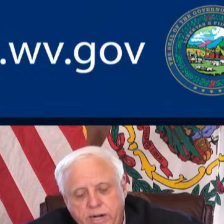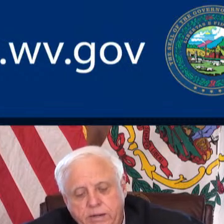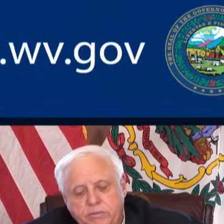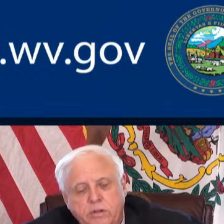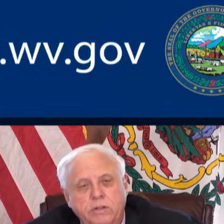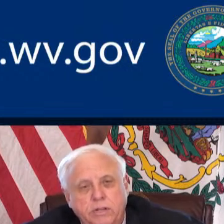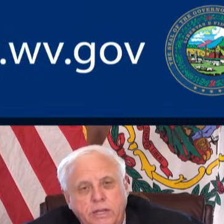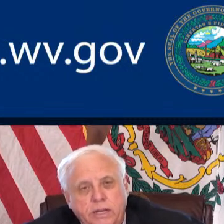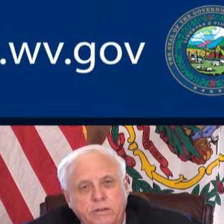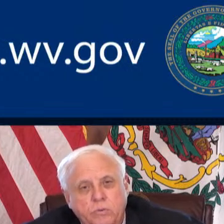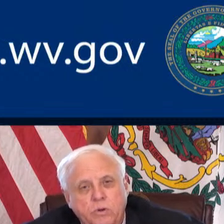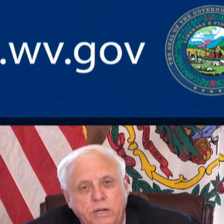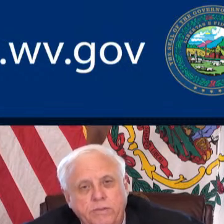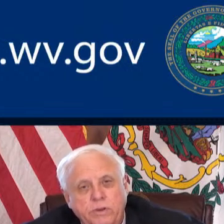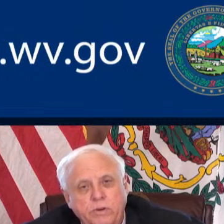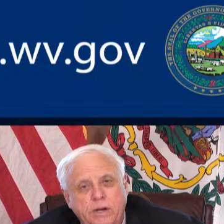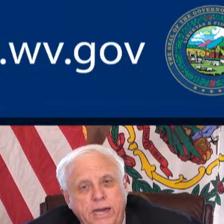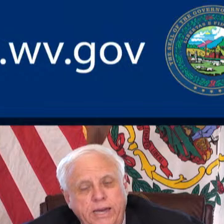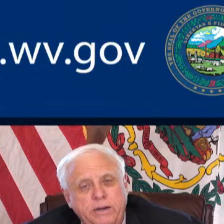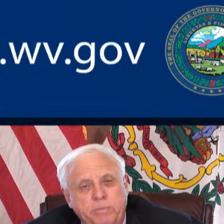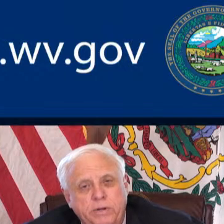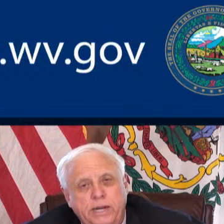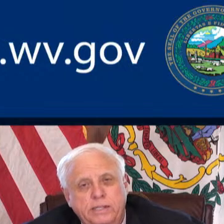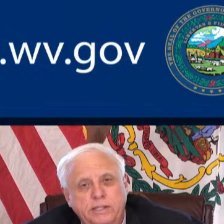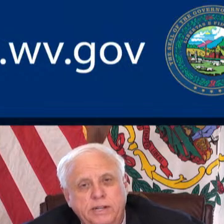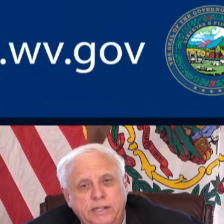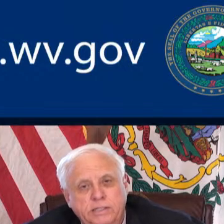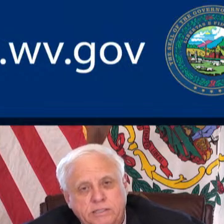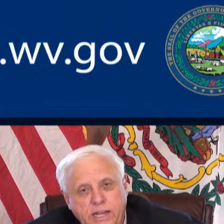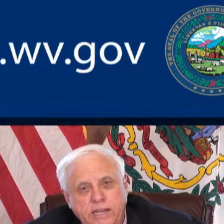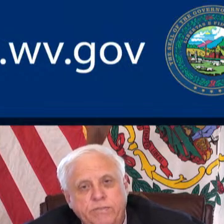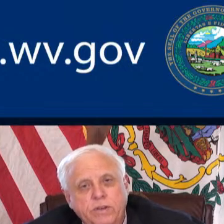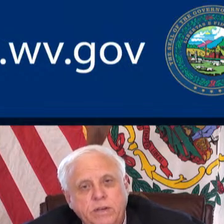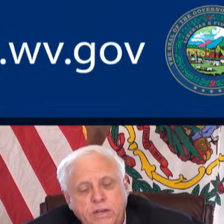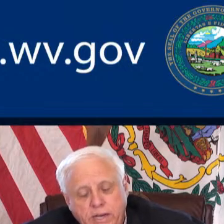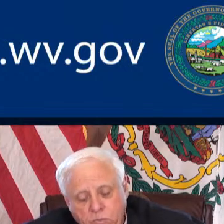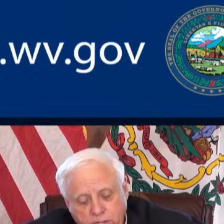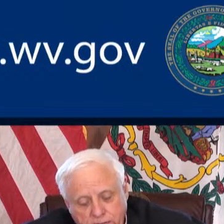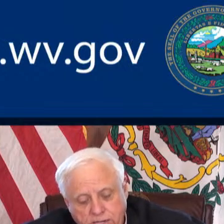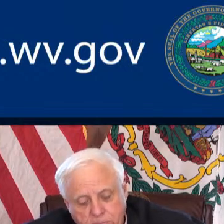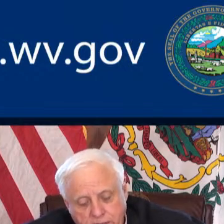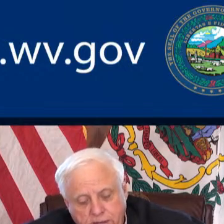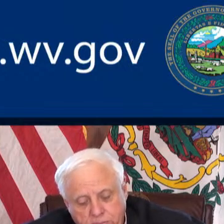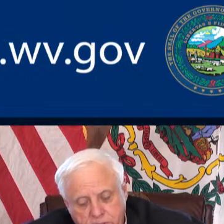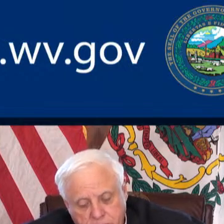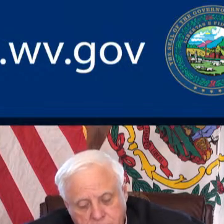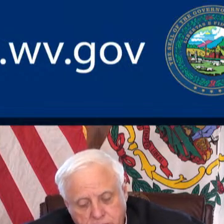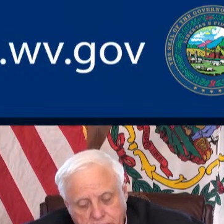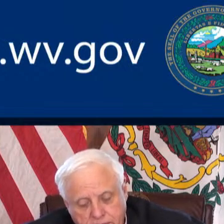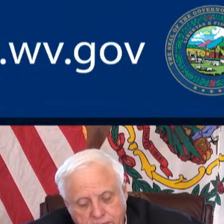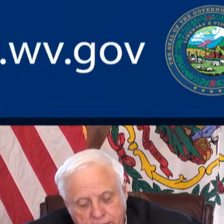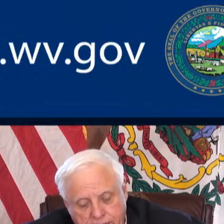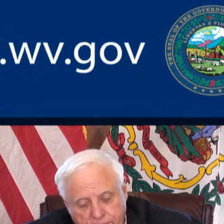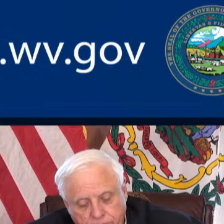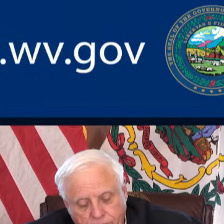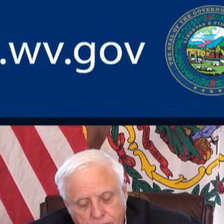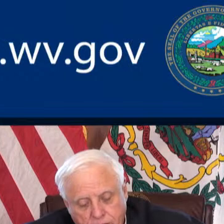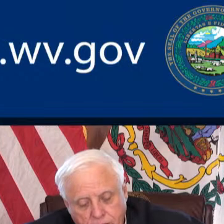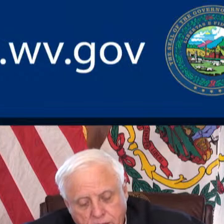booster absolutely will give you added protection, and it's safe, and we need you to be able to be getting